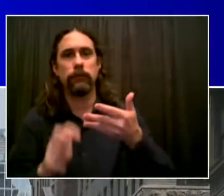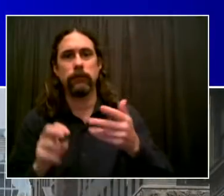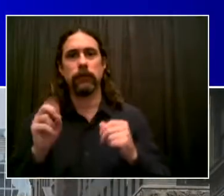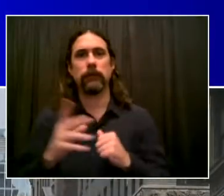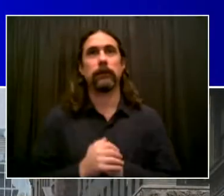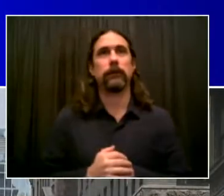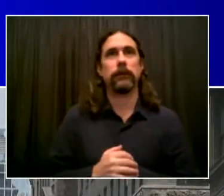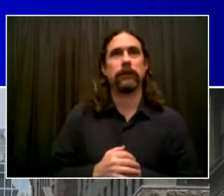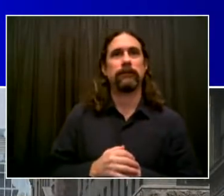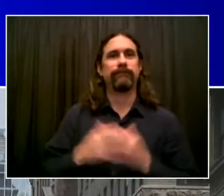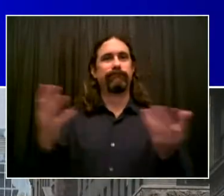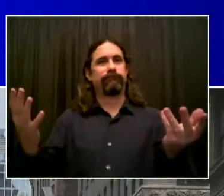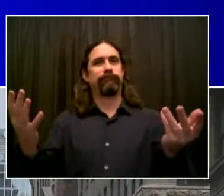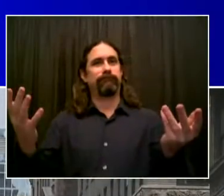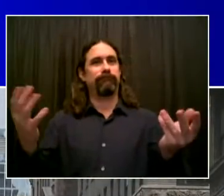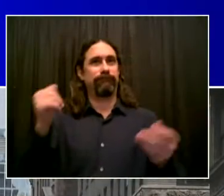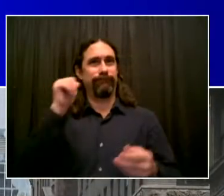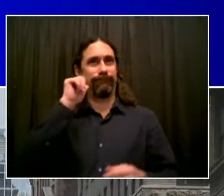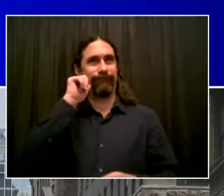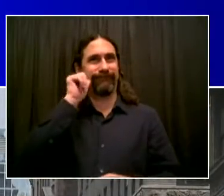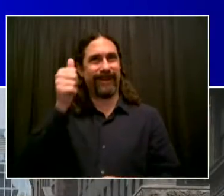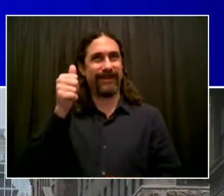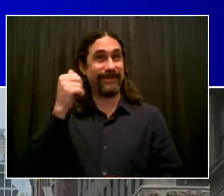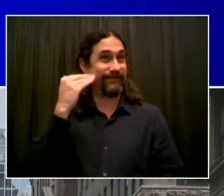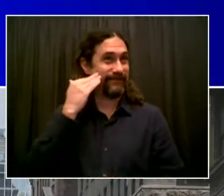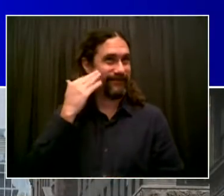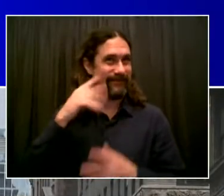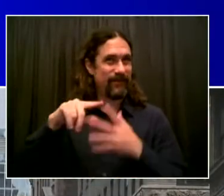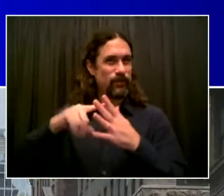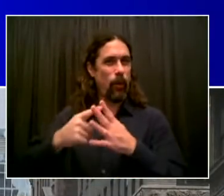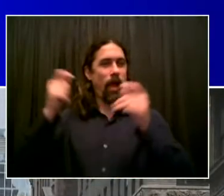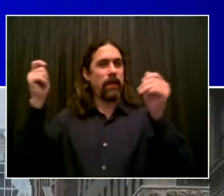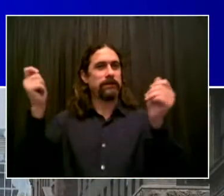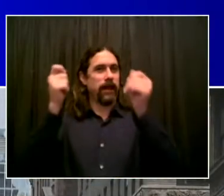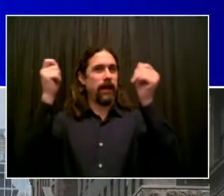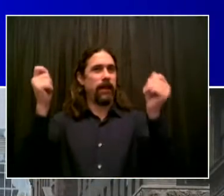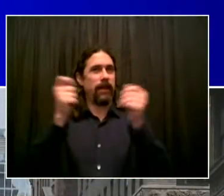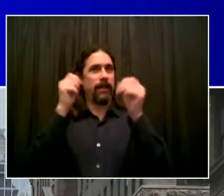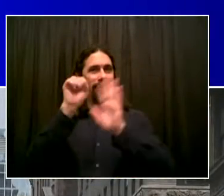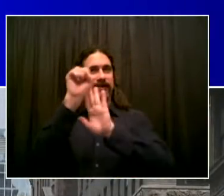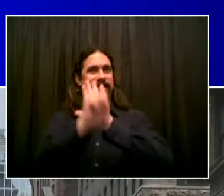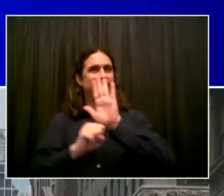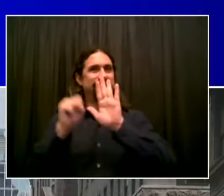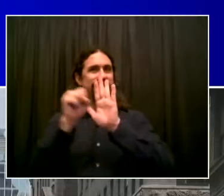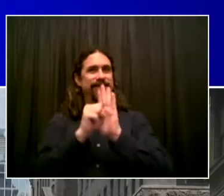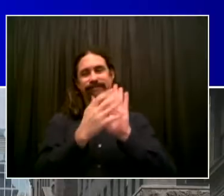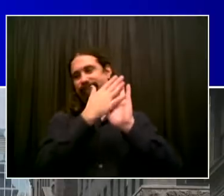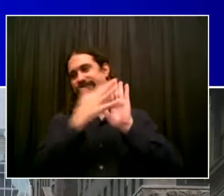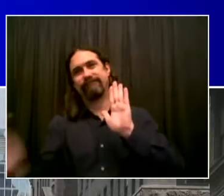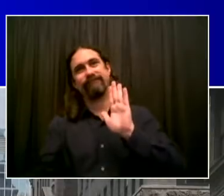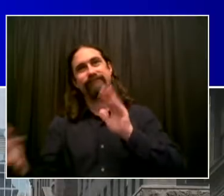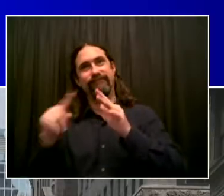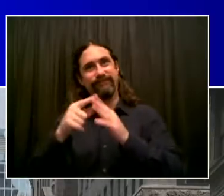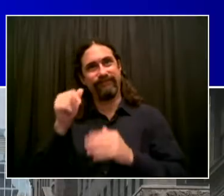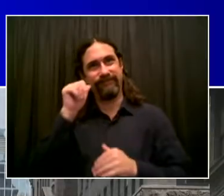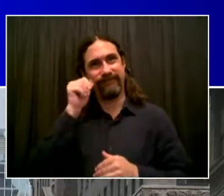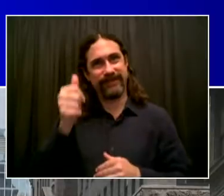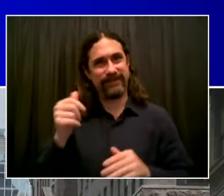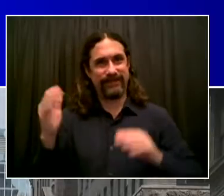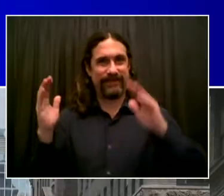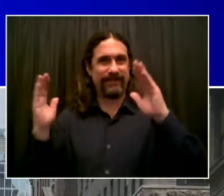And it's really going to be an amazing time of year for this city. It's going to take on added meaning because of everything we have been